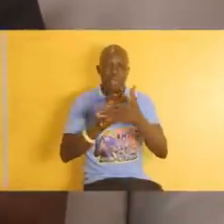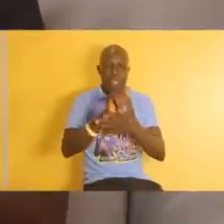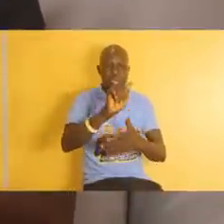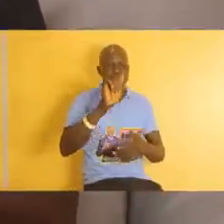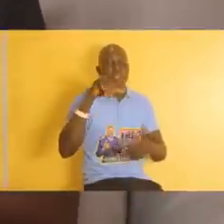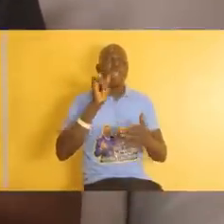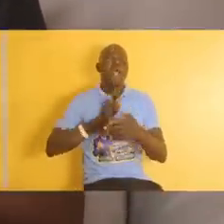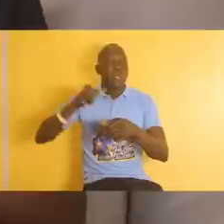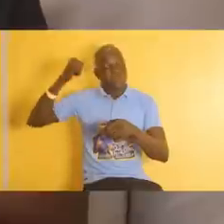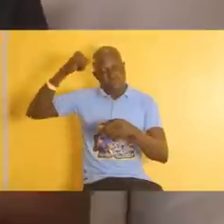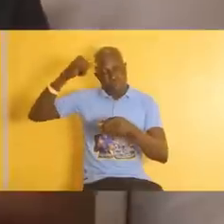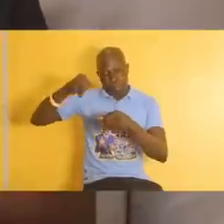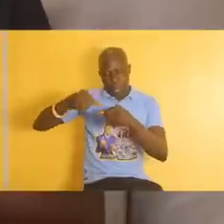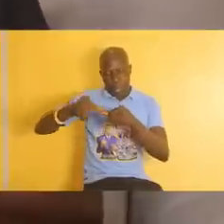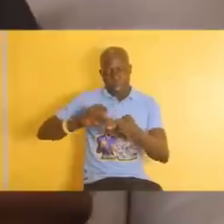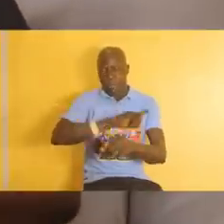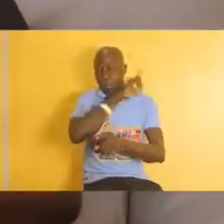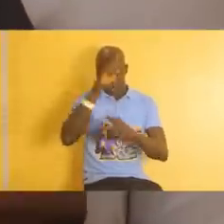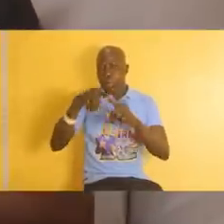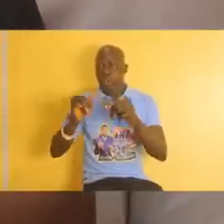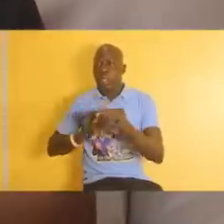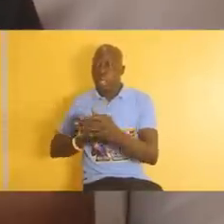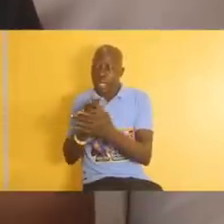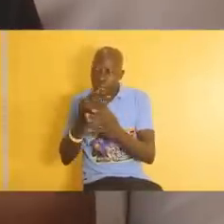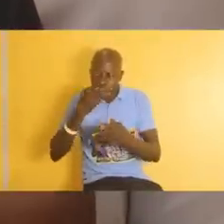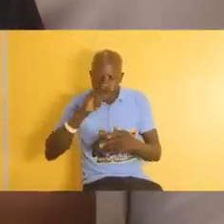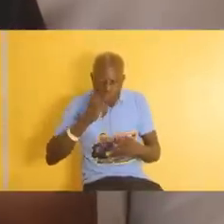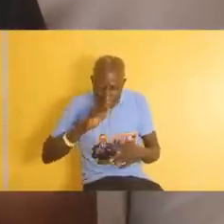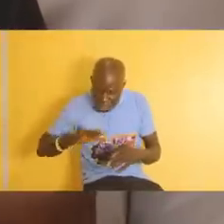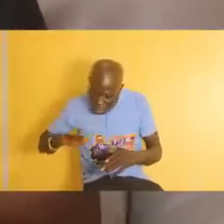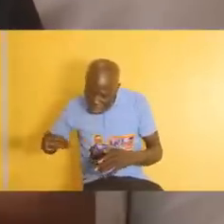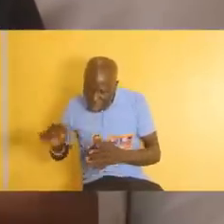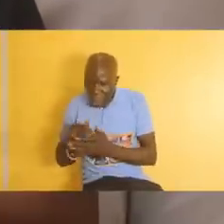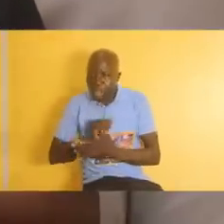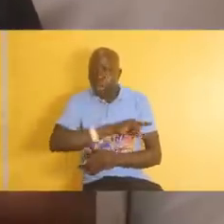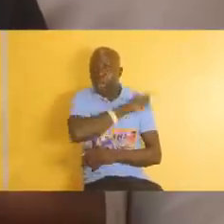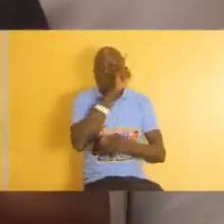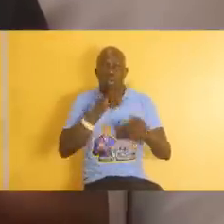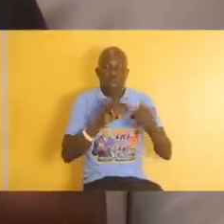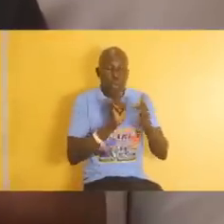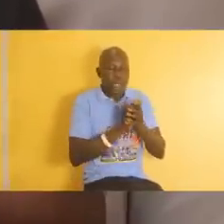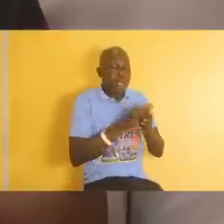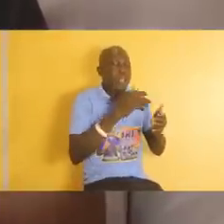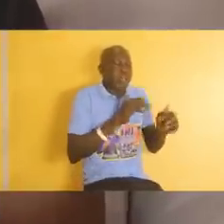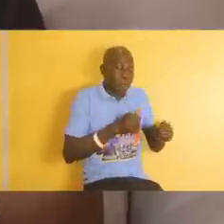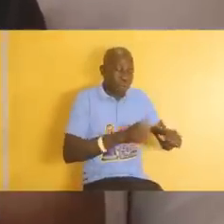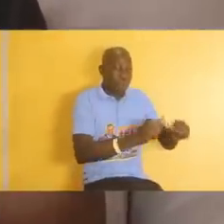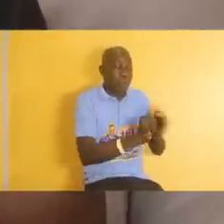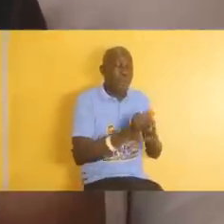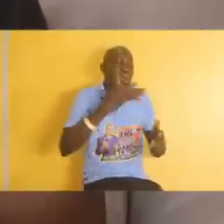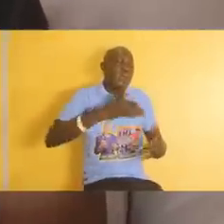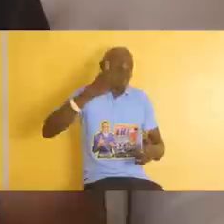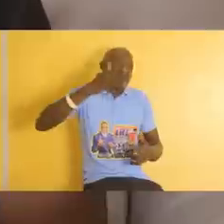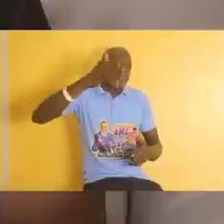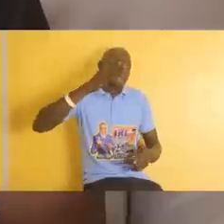that is different? Mo rati gba ti mo wa ni ewe. I can recollect it precisely when I was young. Kin ba tele great grandmother mi lo. If I follow